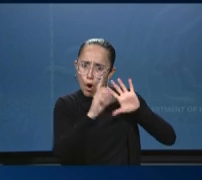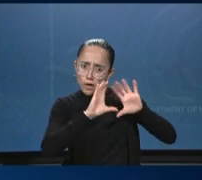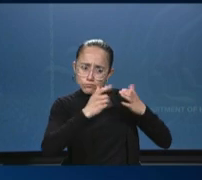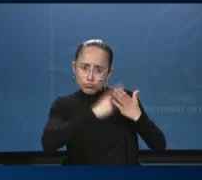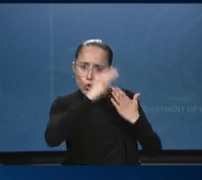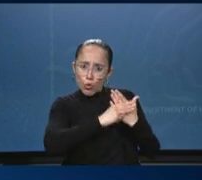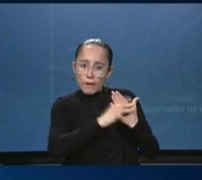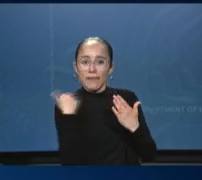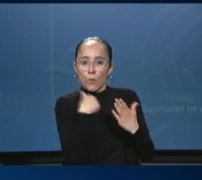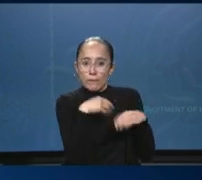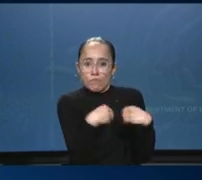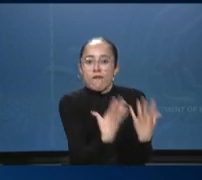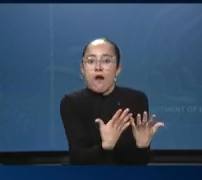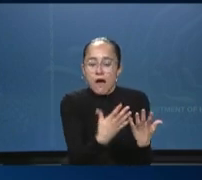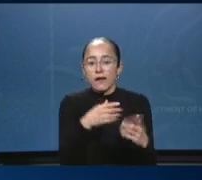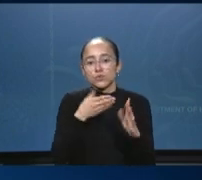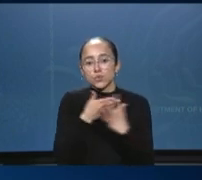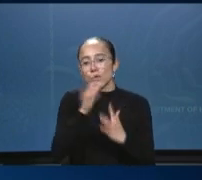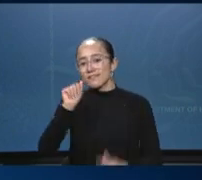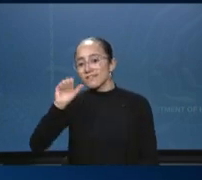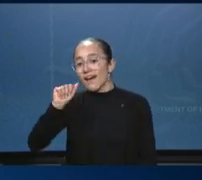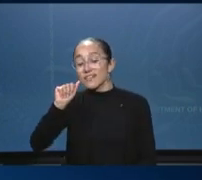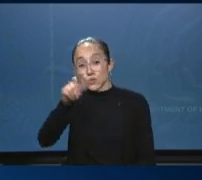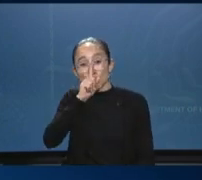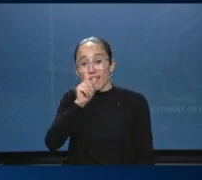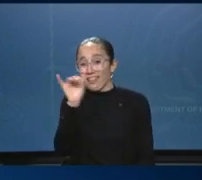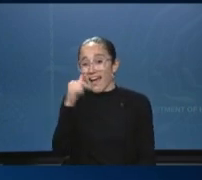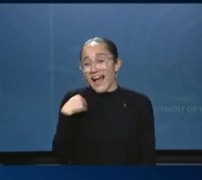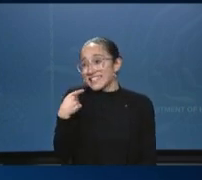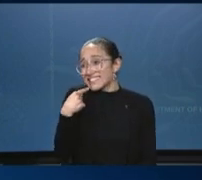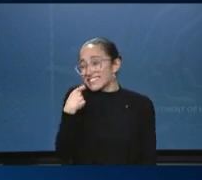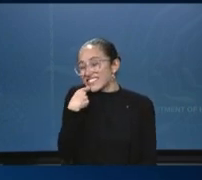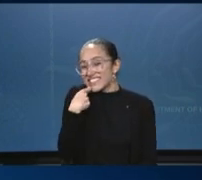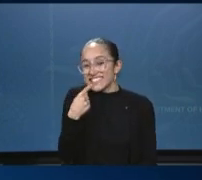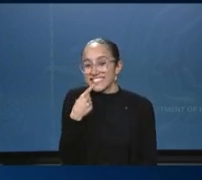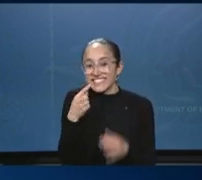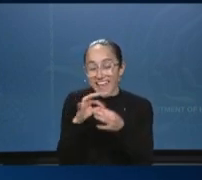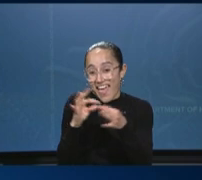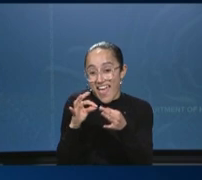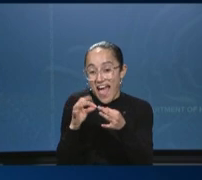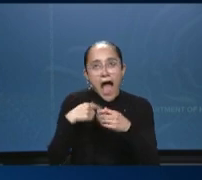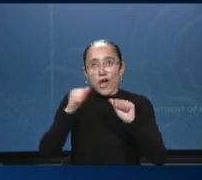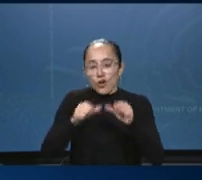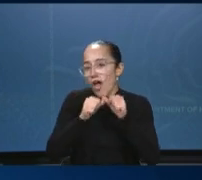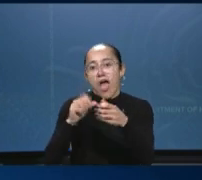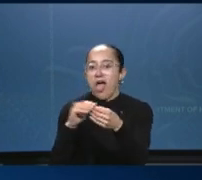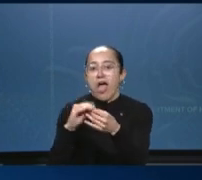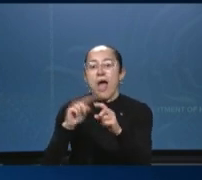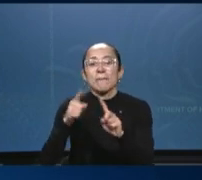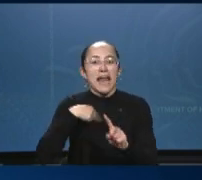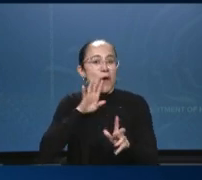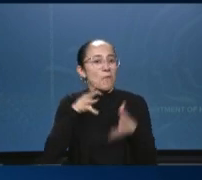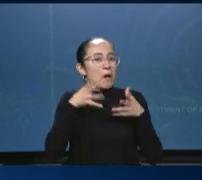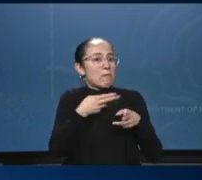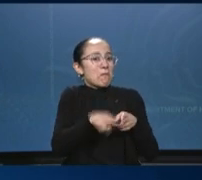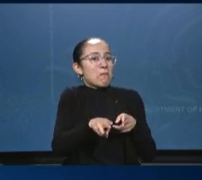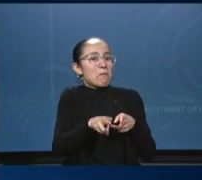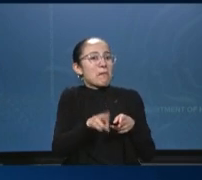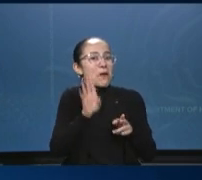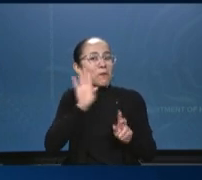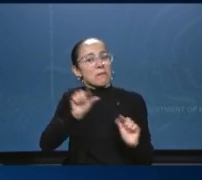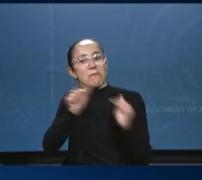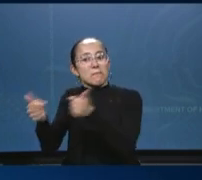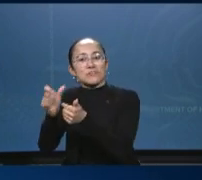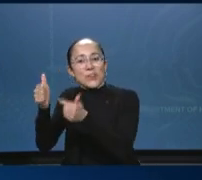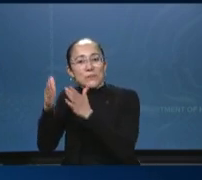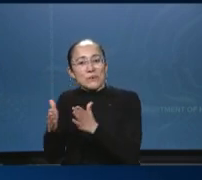Care Act provided. So, as I said, I could probably go on, but I'll leave it at that, given there are others. Thanks. Thank you so much,